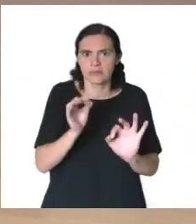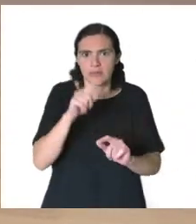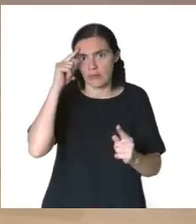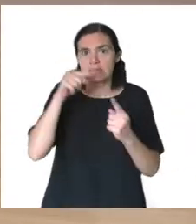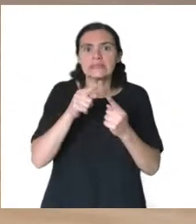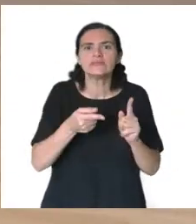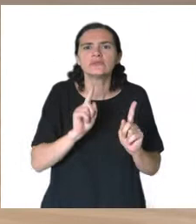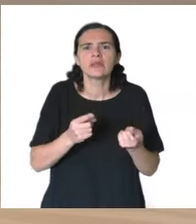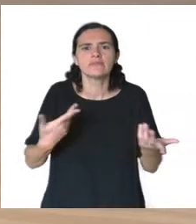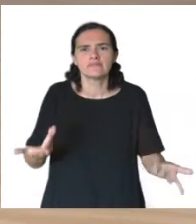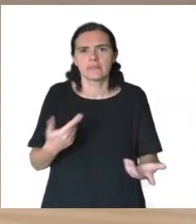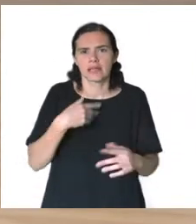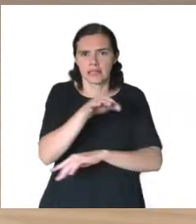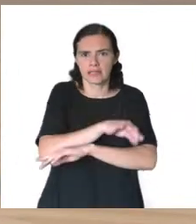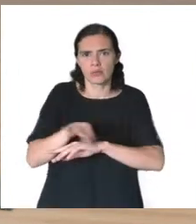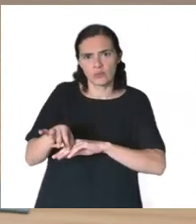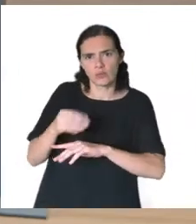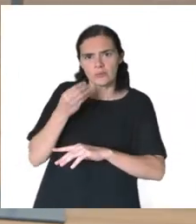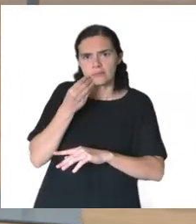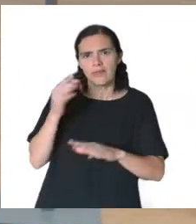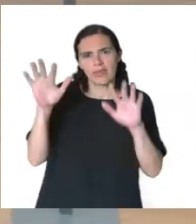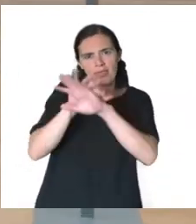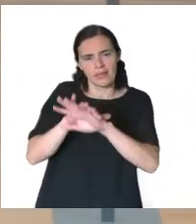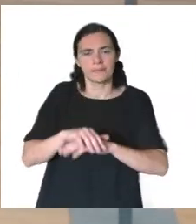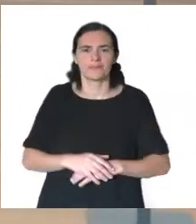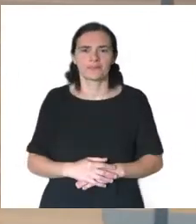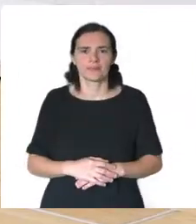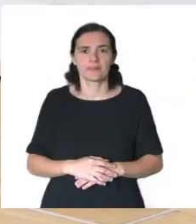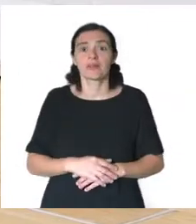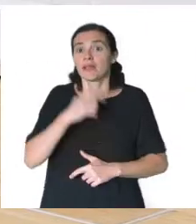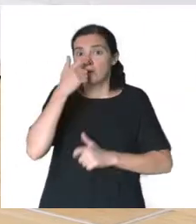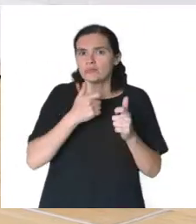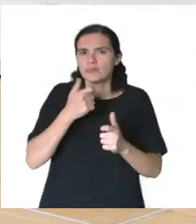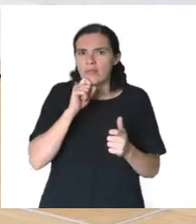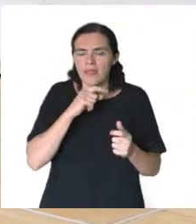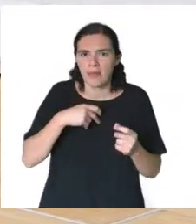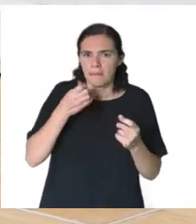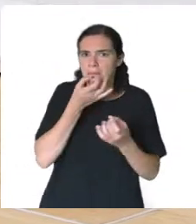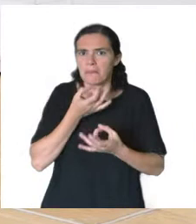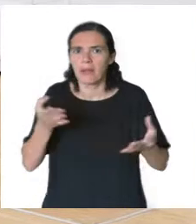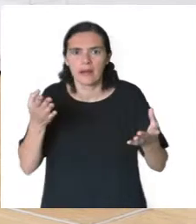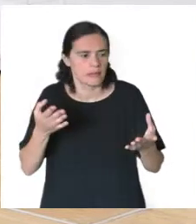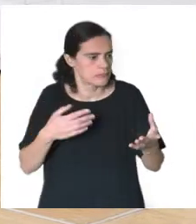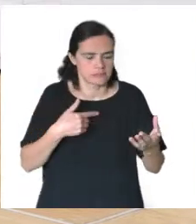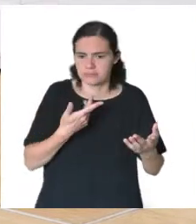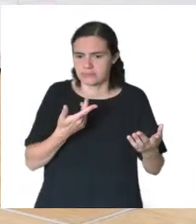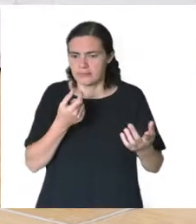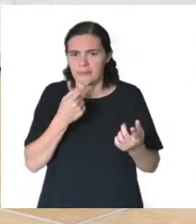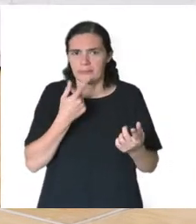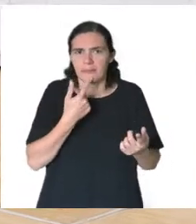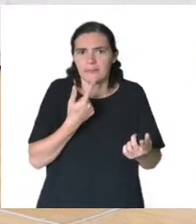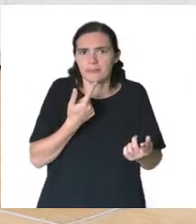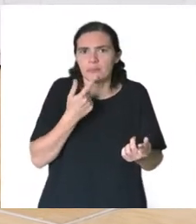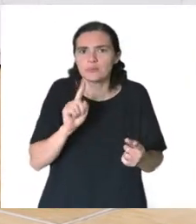It's a maze, but the purpose of a maze, which is a kind of architectural folly, is for people to lose themselves, to